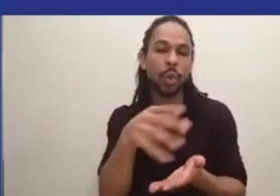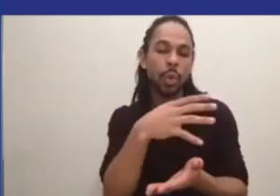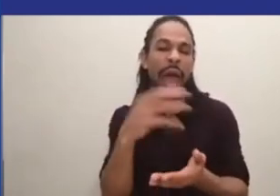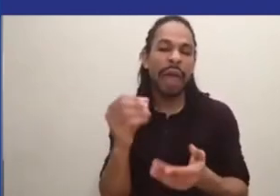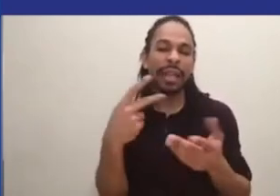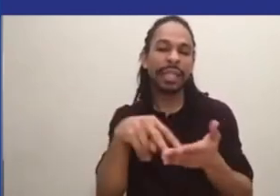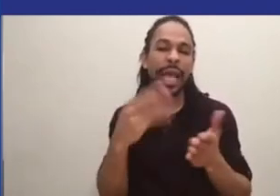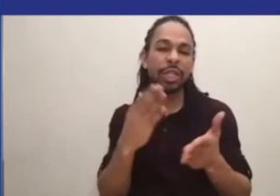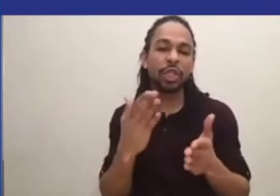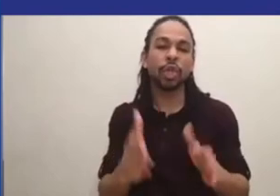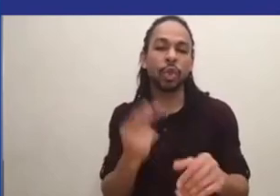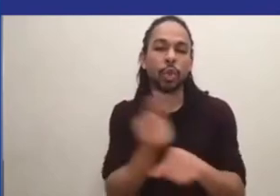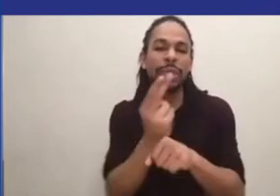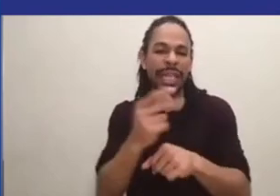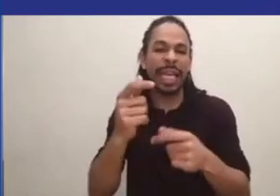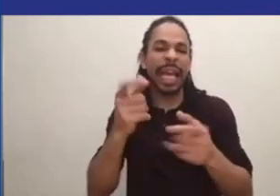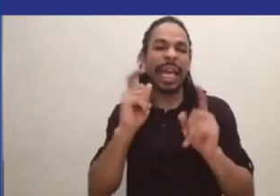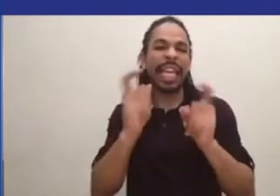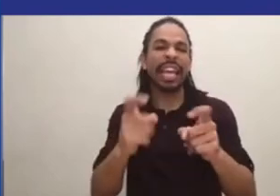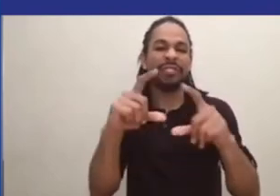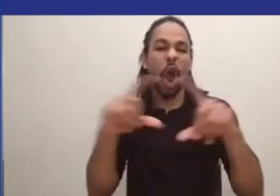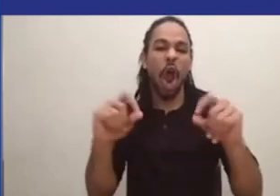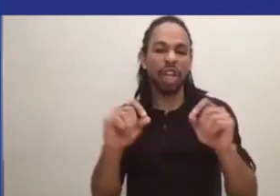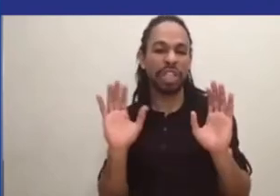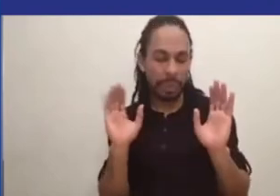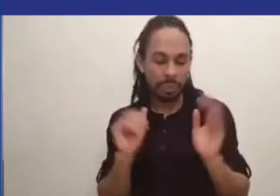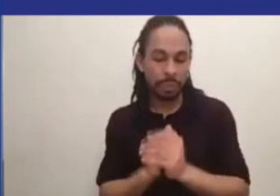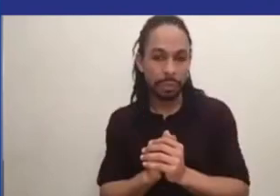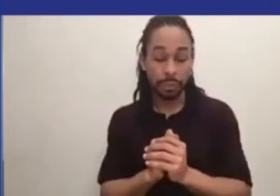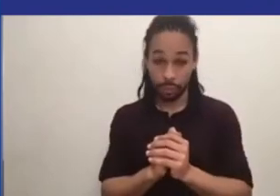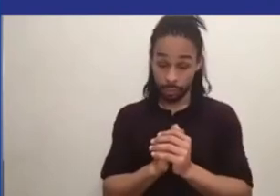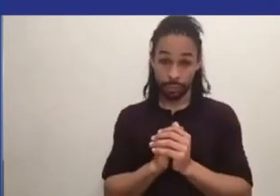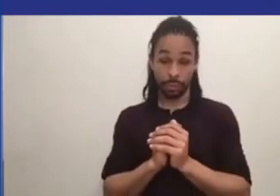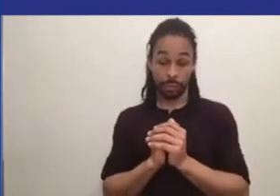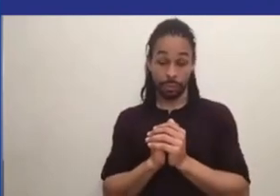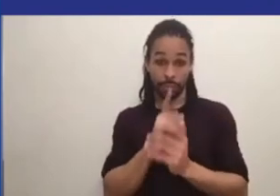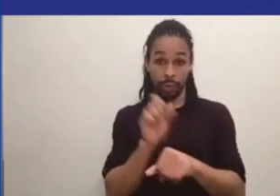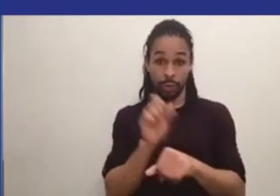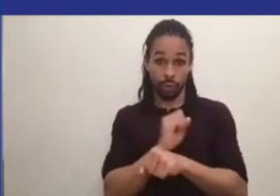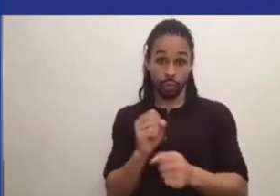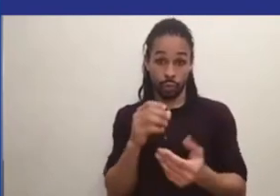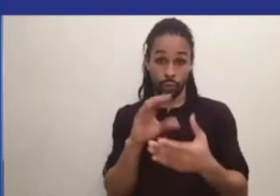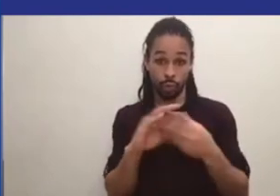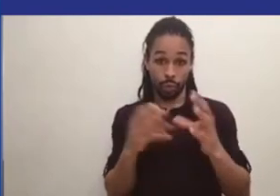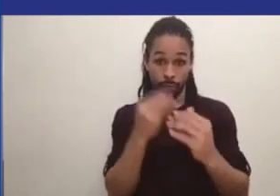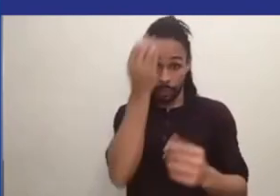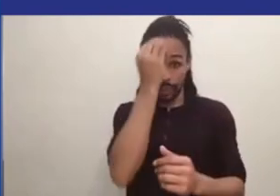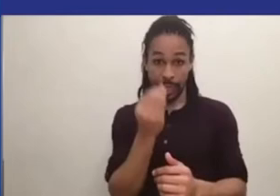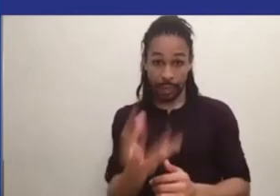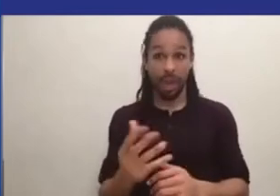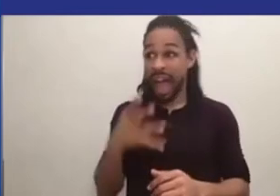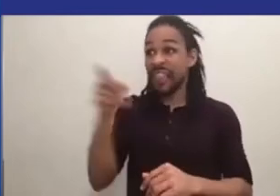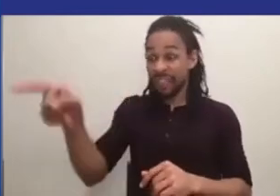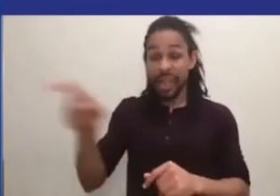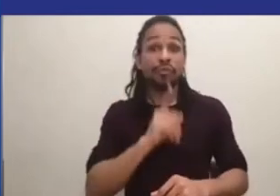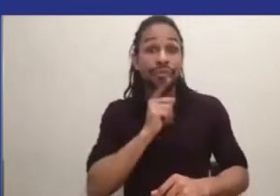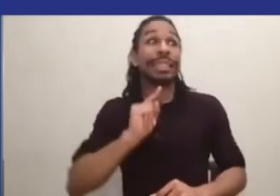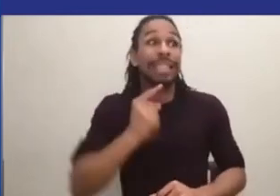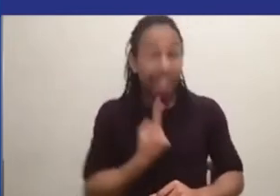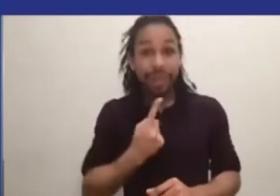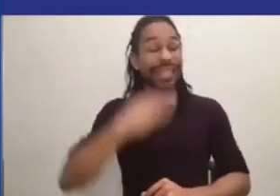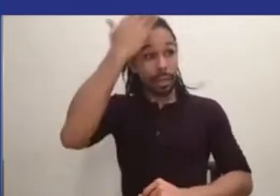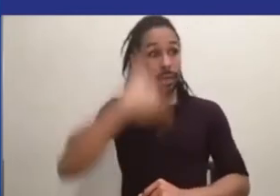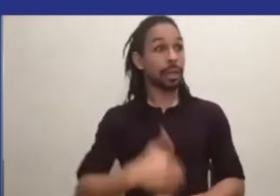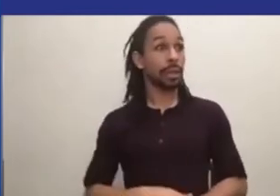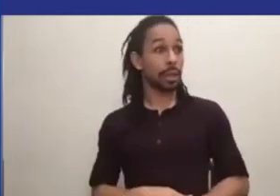cards. True story. With a straight face, as a gentleman, we don't